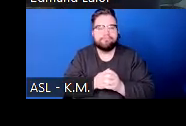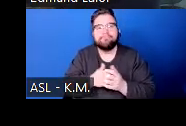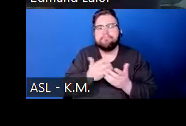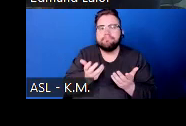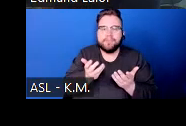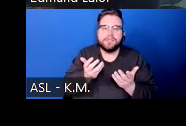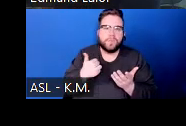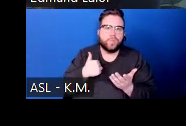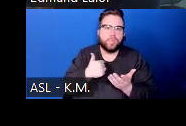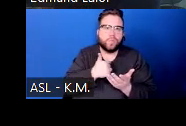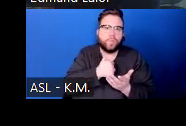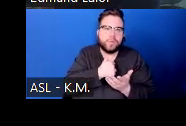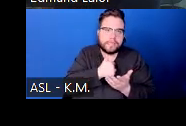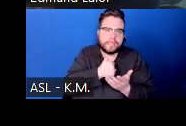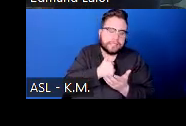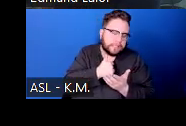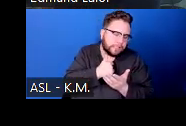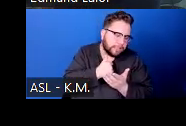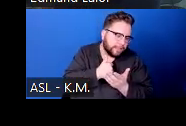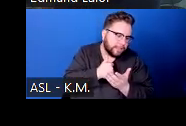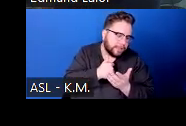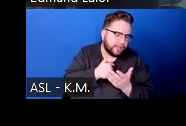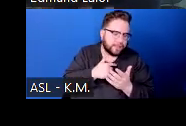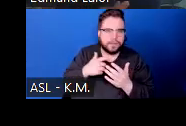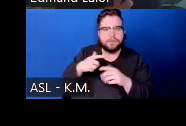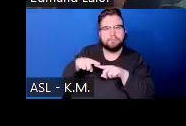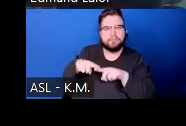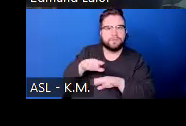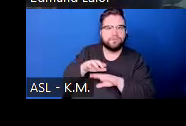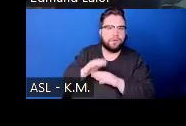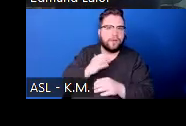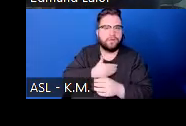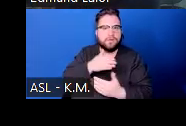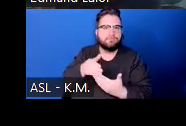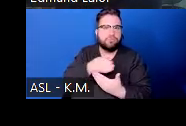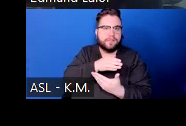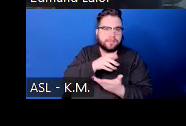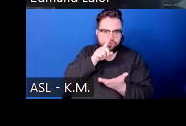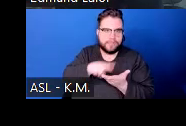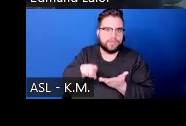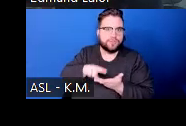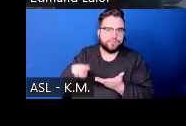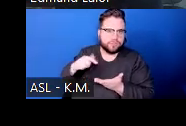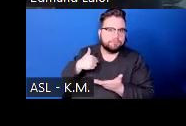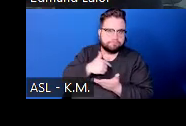we were awarded, based on our previous research in neurotypical adults, we were awarded